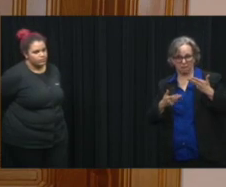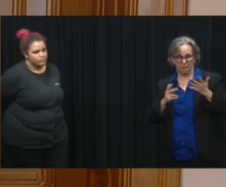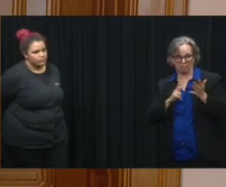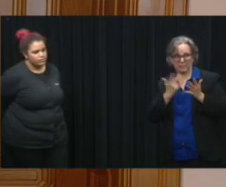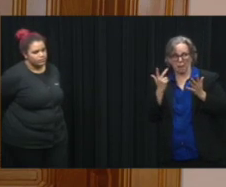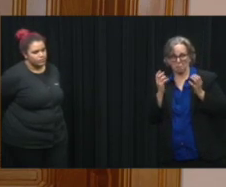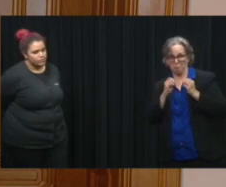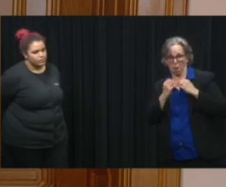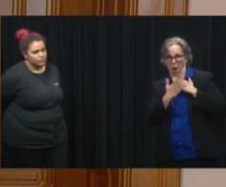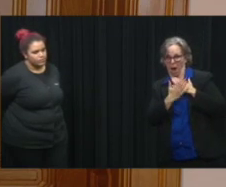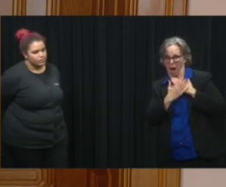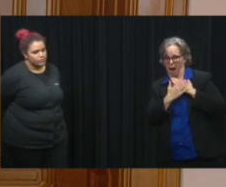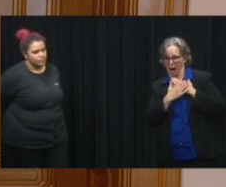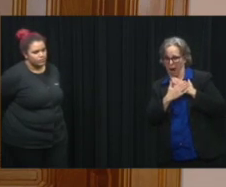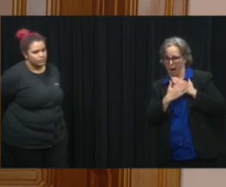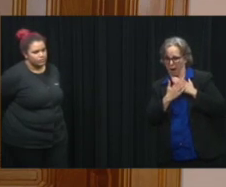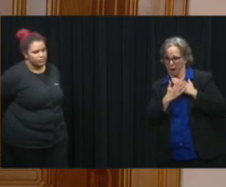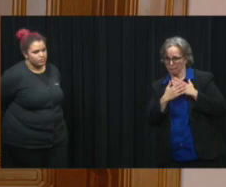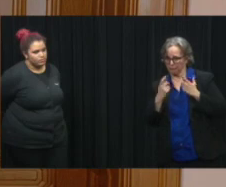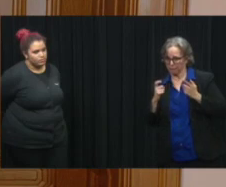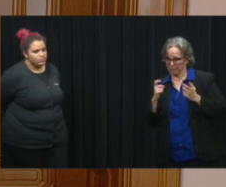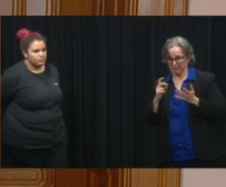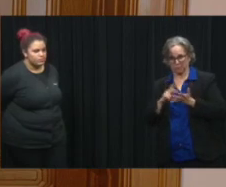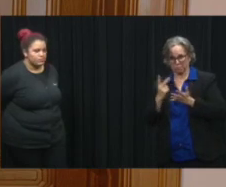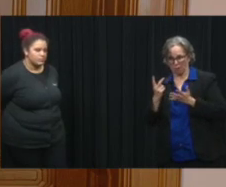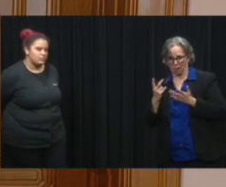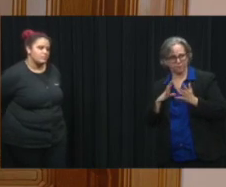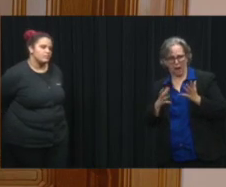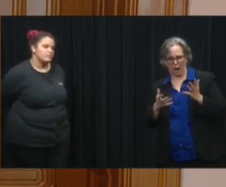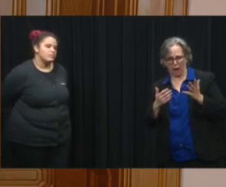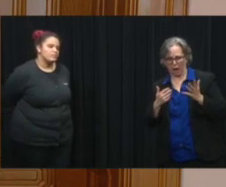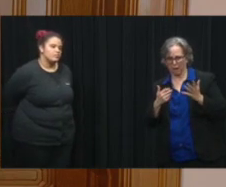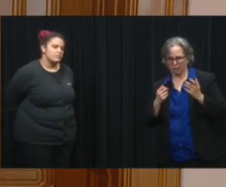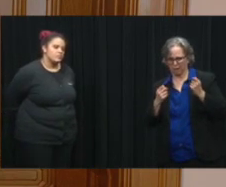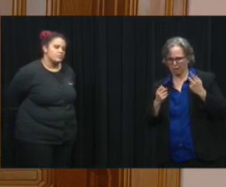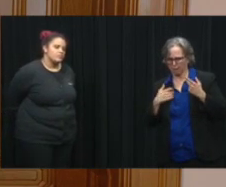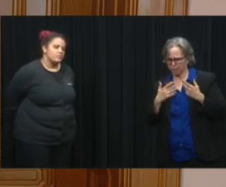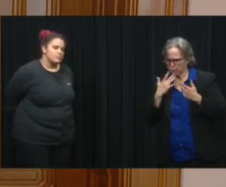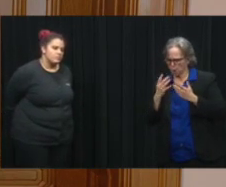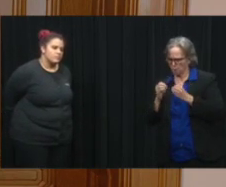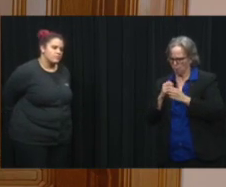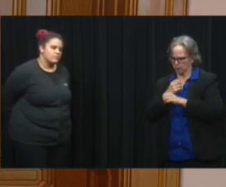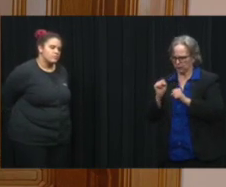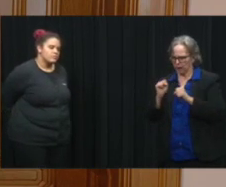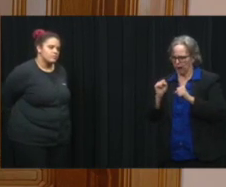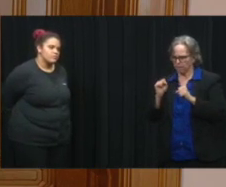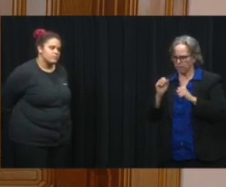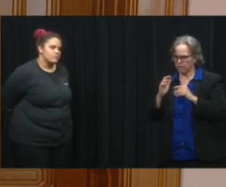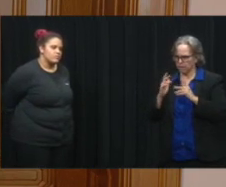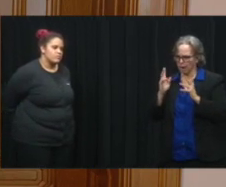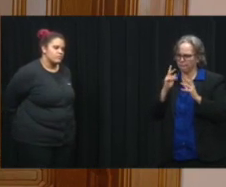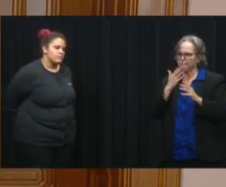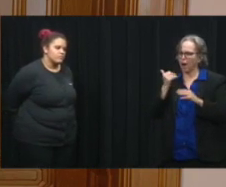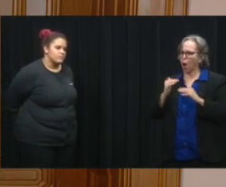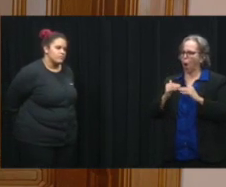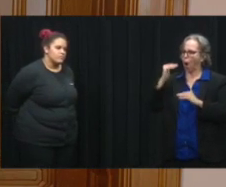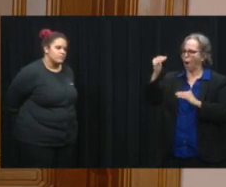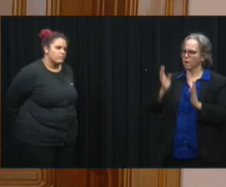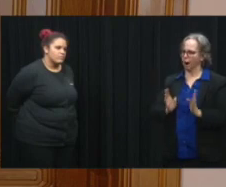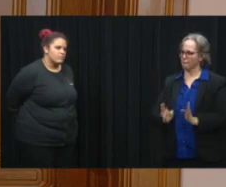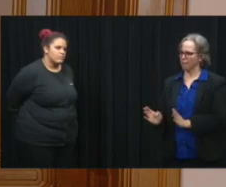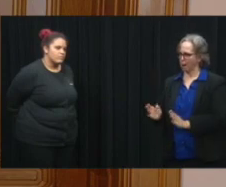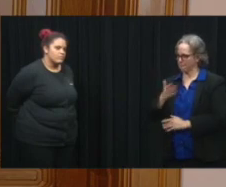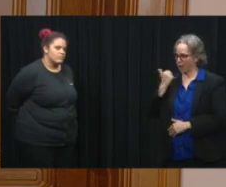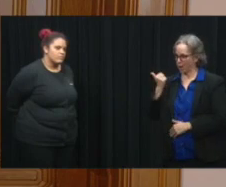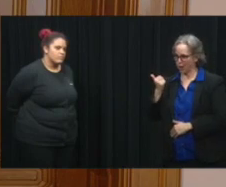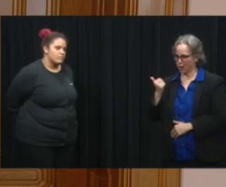times, but we've got to err on the side of being cautious and err on the side of saving lives. So